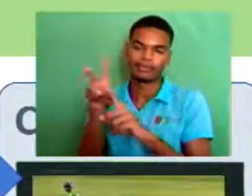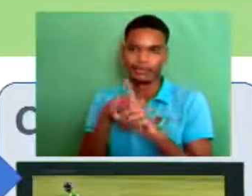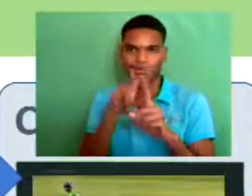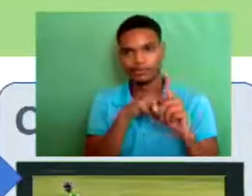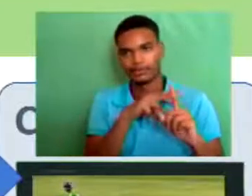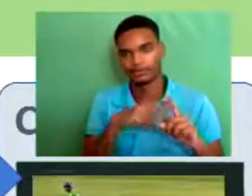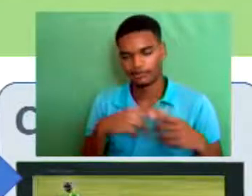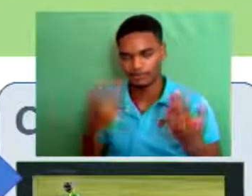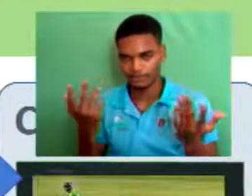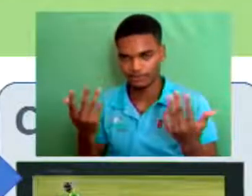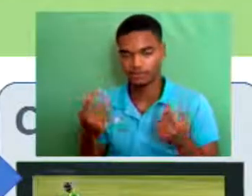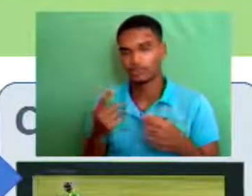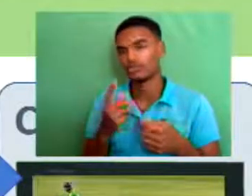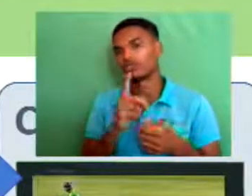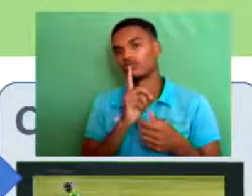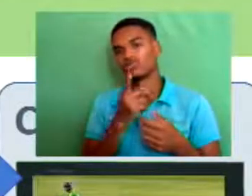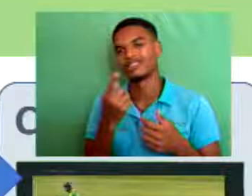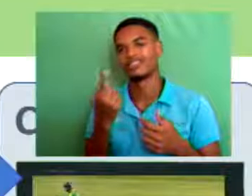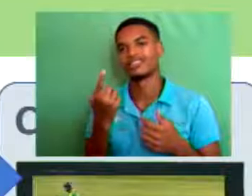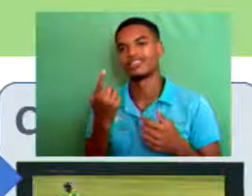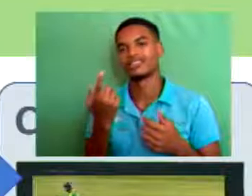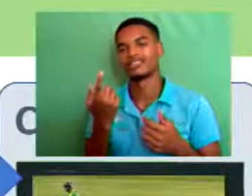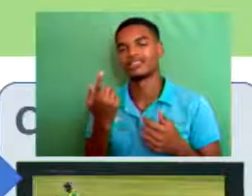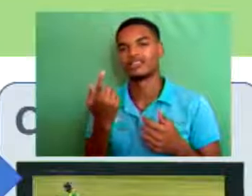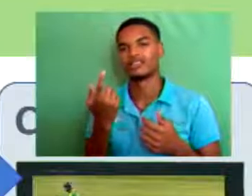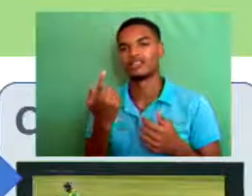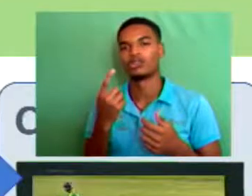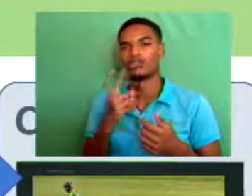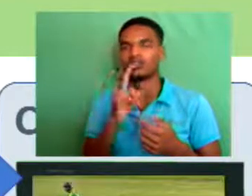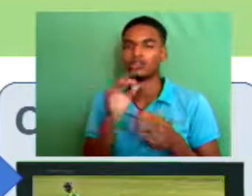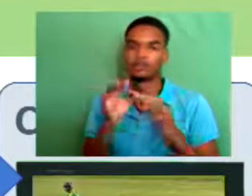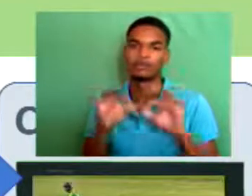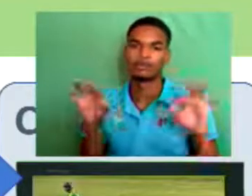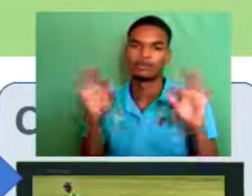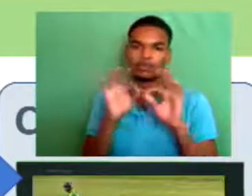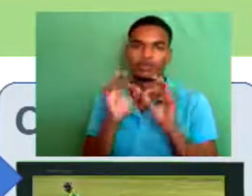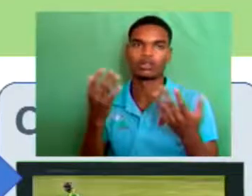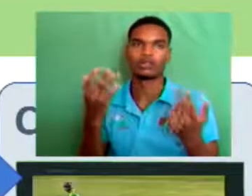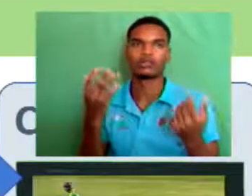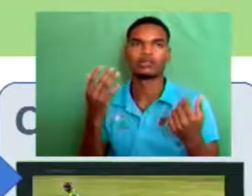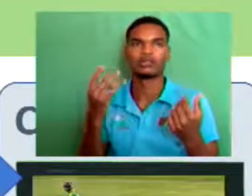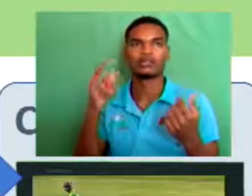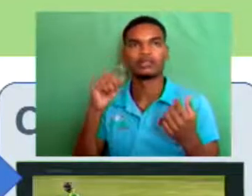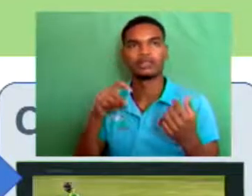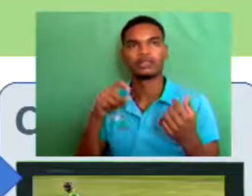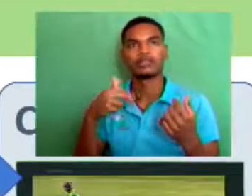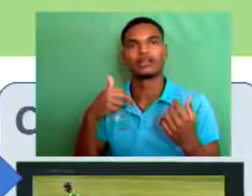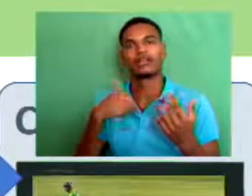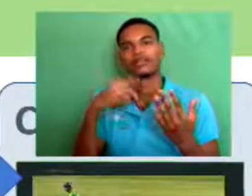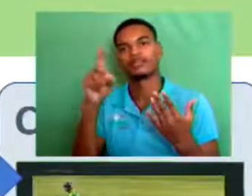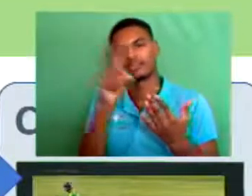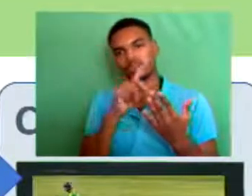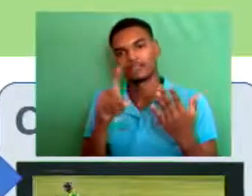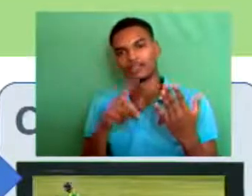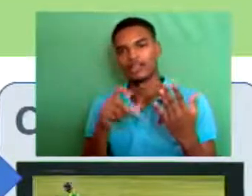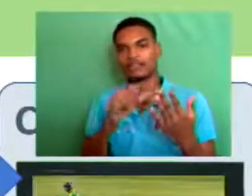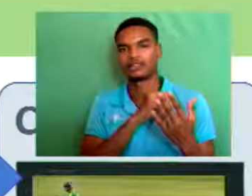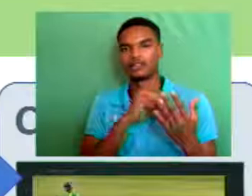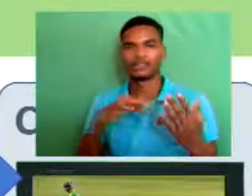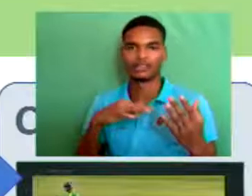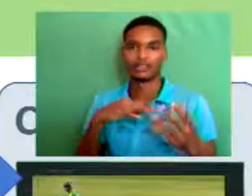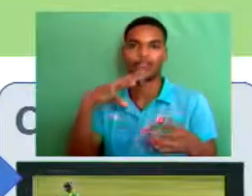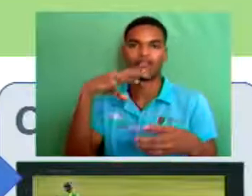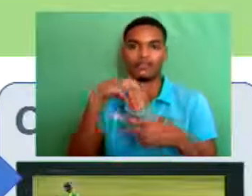know they meant it sardonically, but this is an important moment to have your design staff involved, not your engineers.